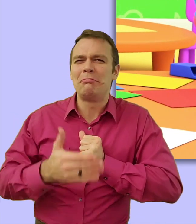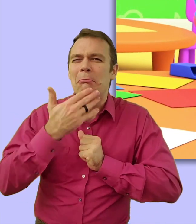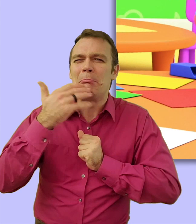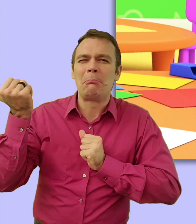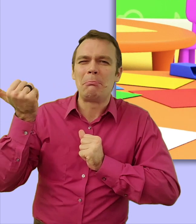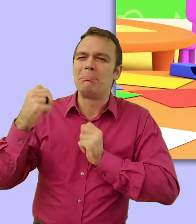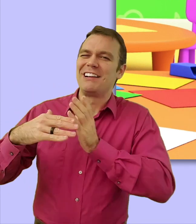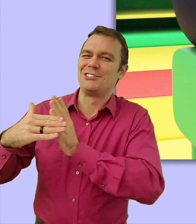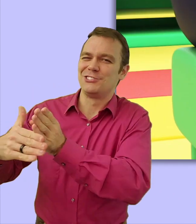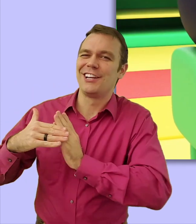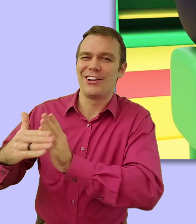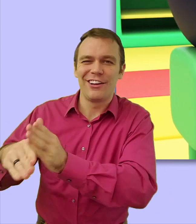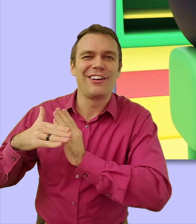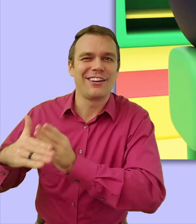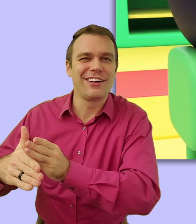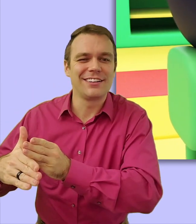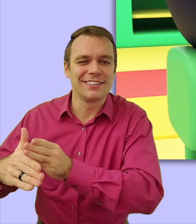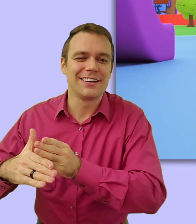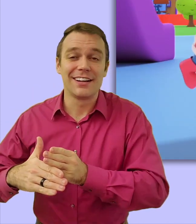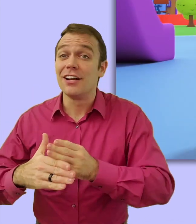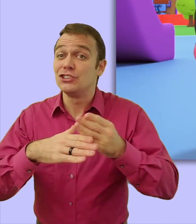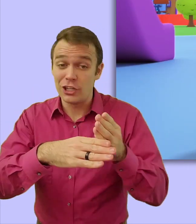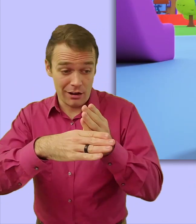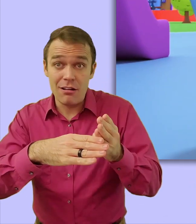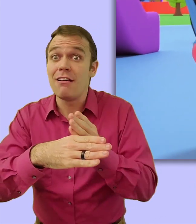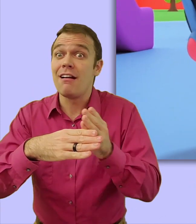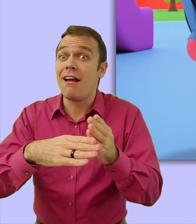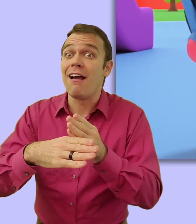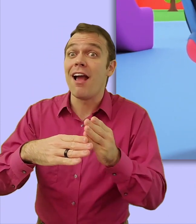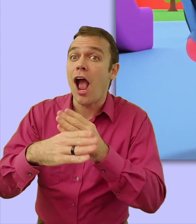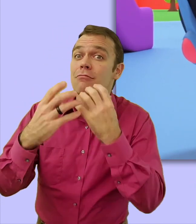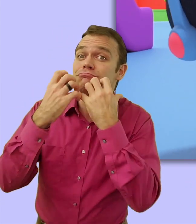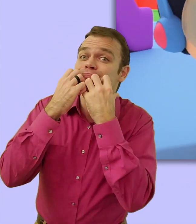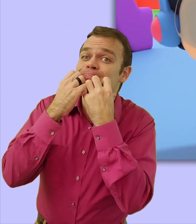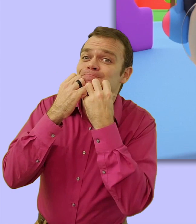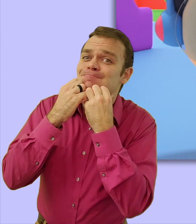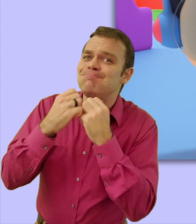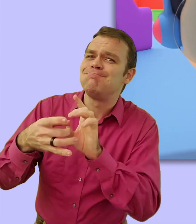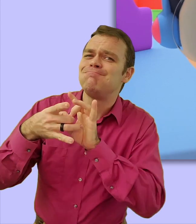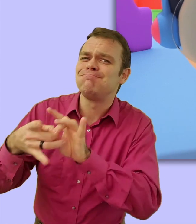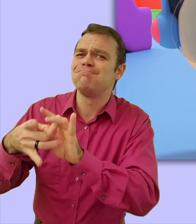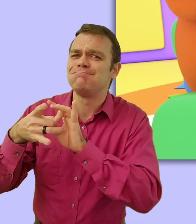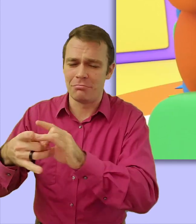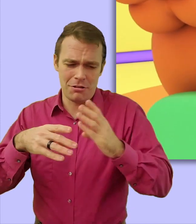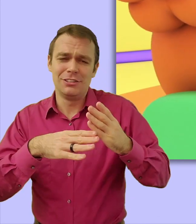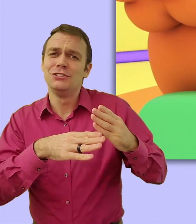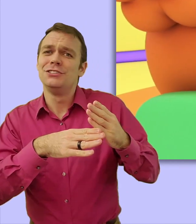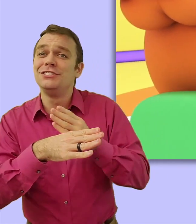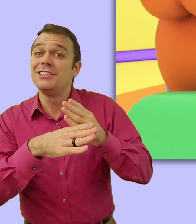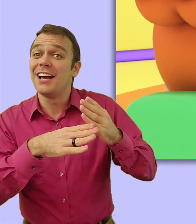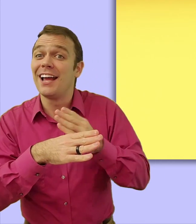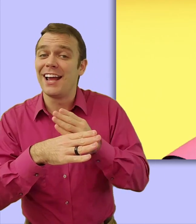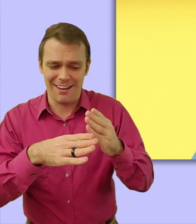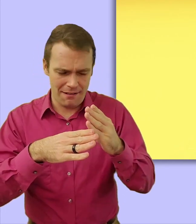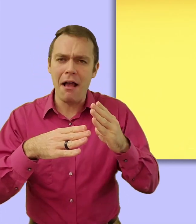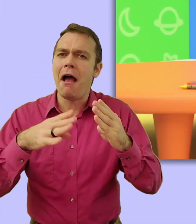I'd rather share it with you. 'Cause sharing is caring,